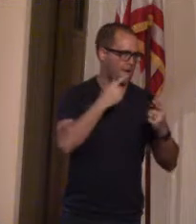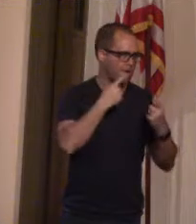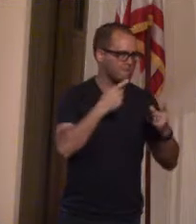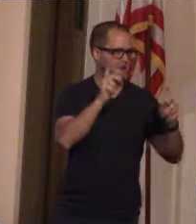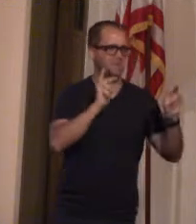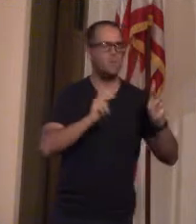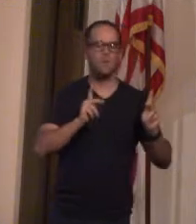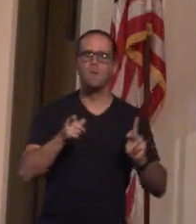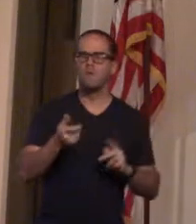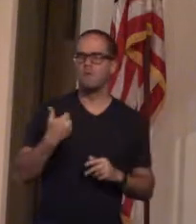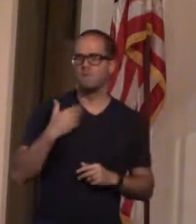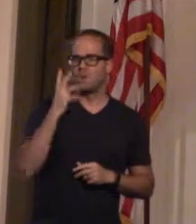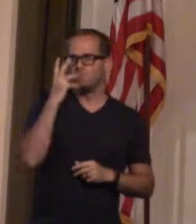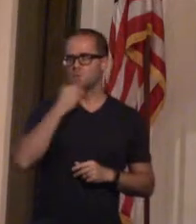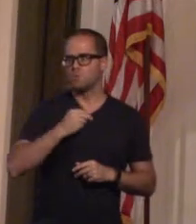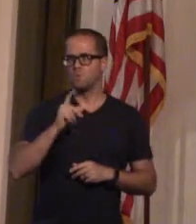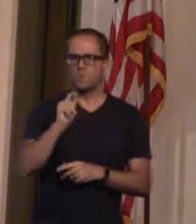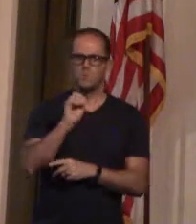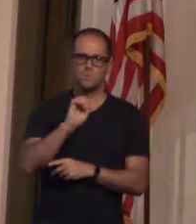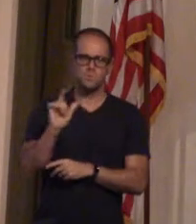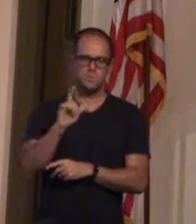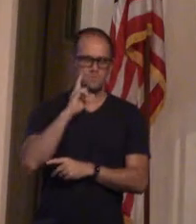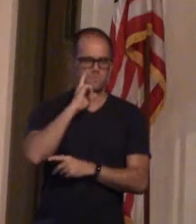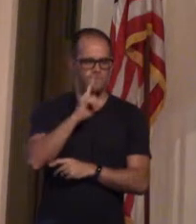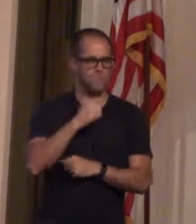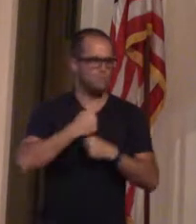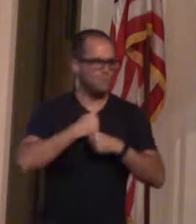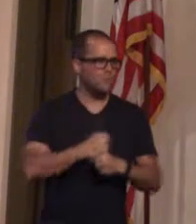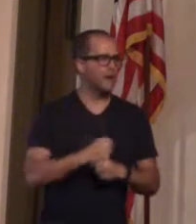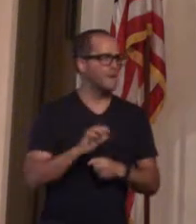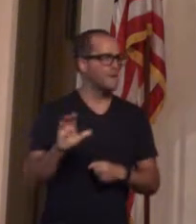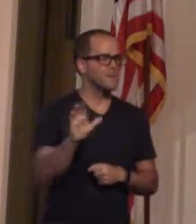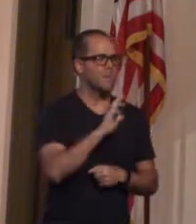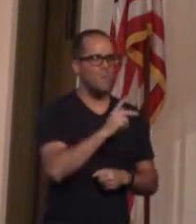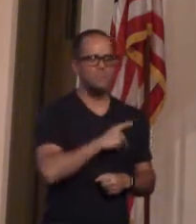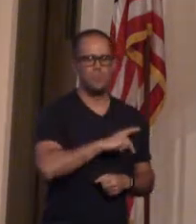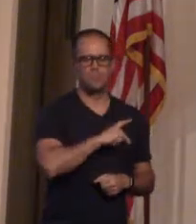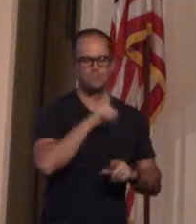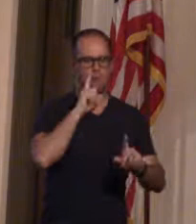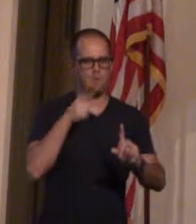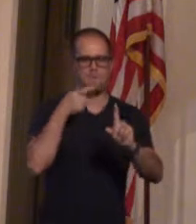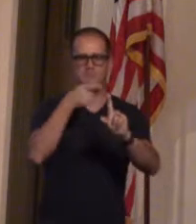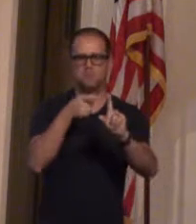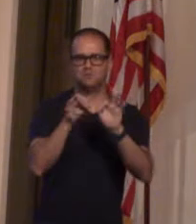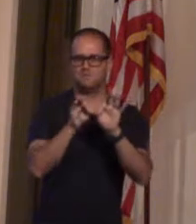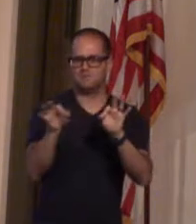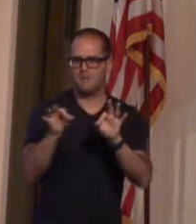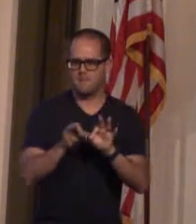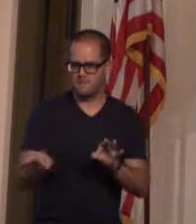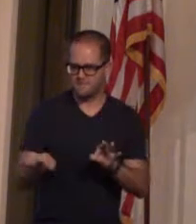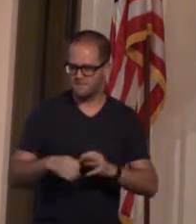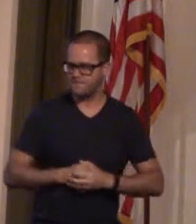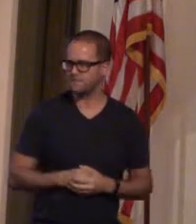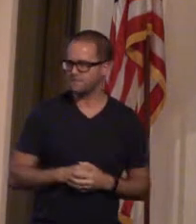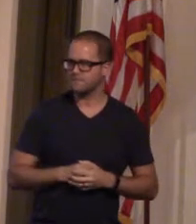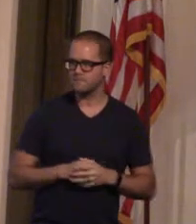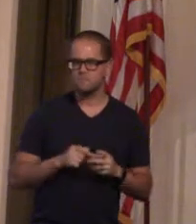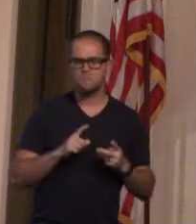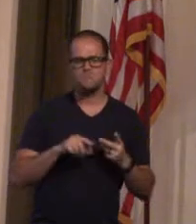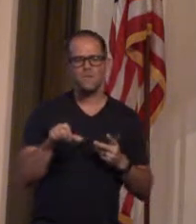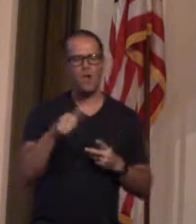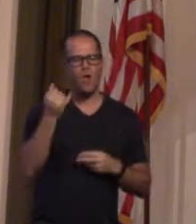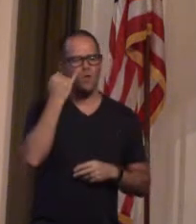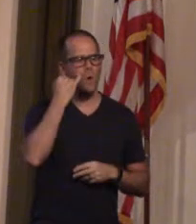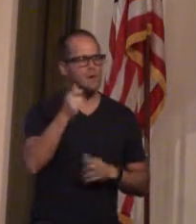msb.franklincovey.com. Remember Stephen Covey, the 7 Habits of Highly Effective People? They have a beautifully set up tool